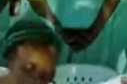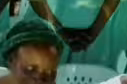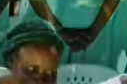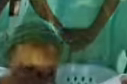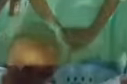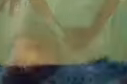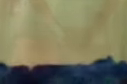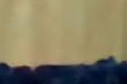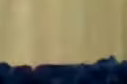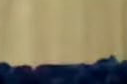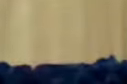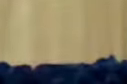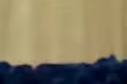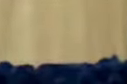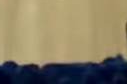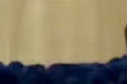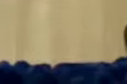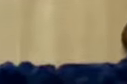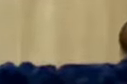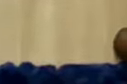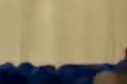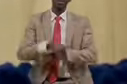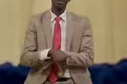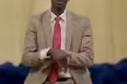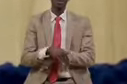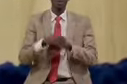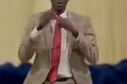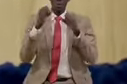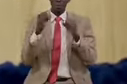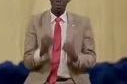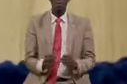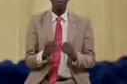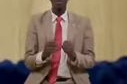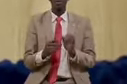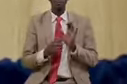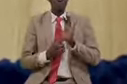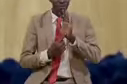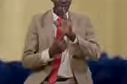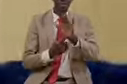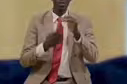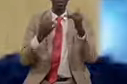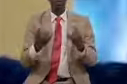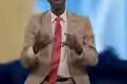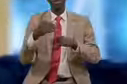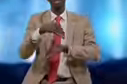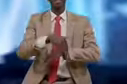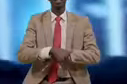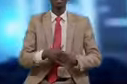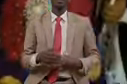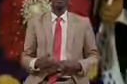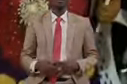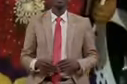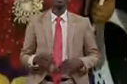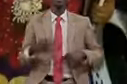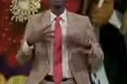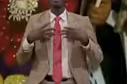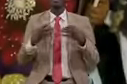Miracle tonight. Power manifestation tonight. Healing.